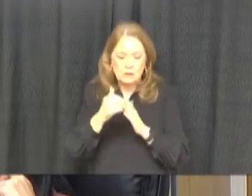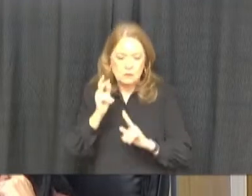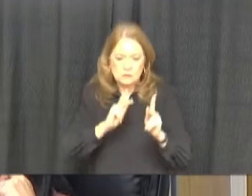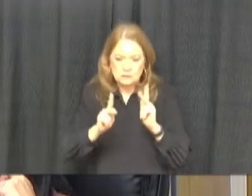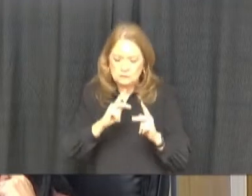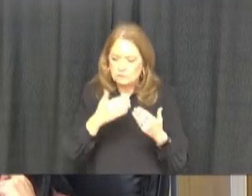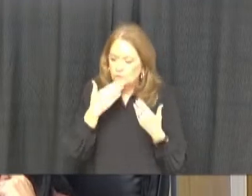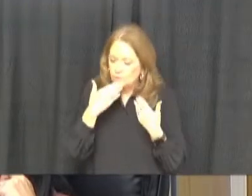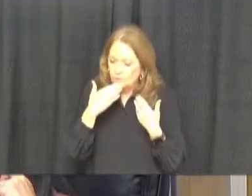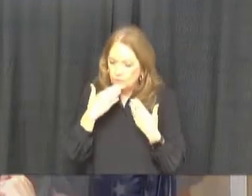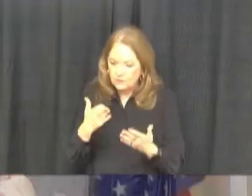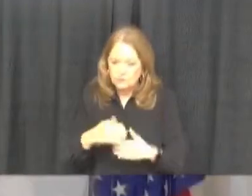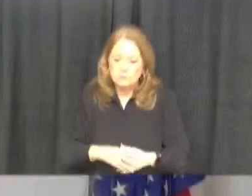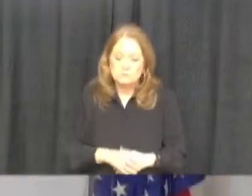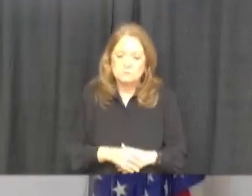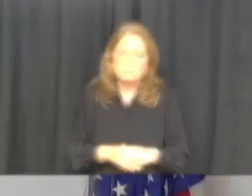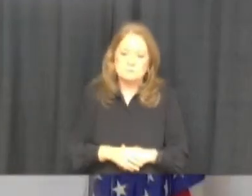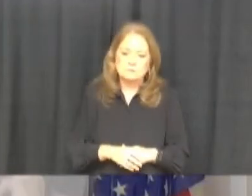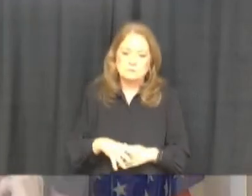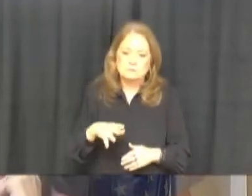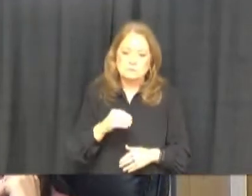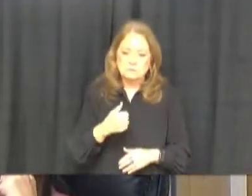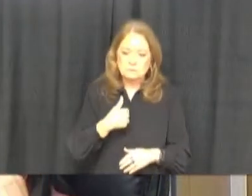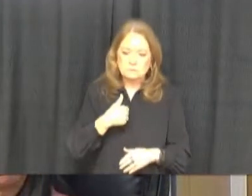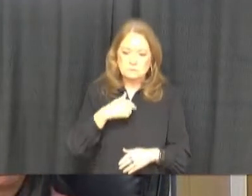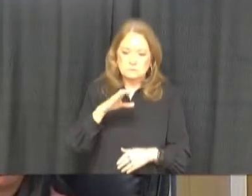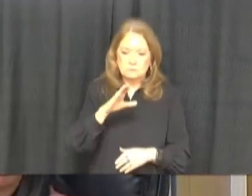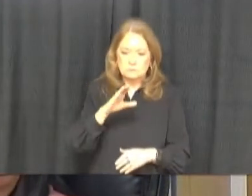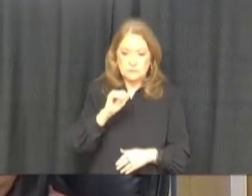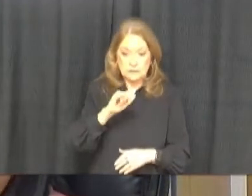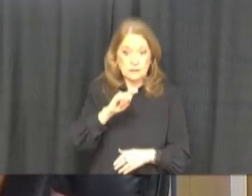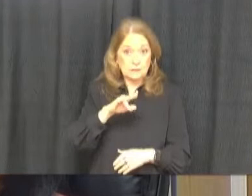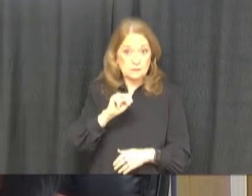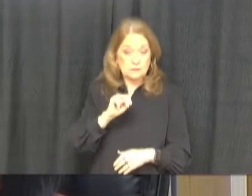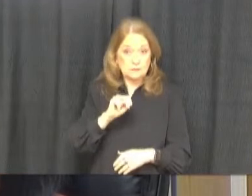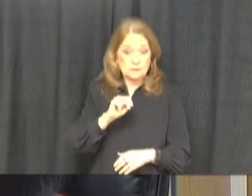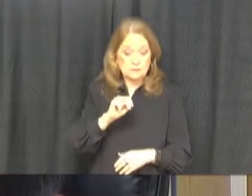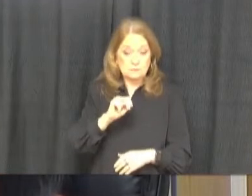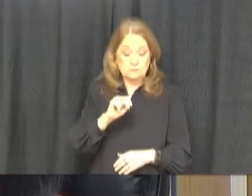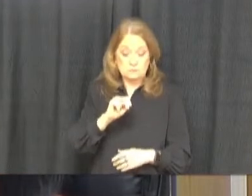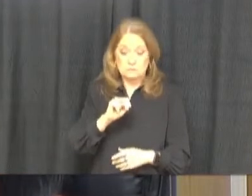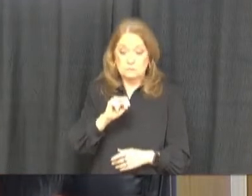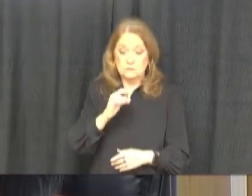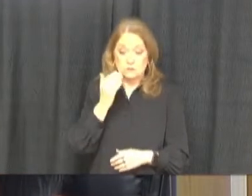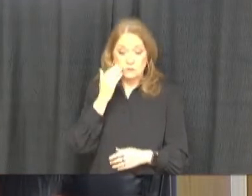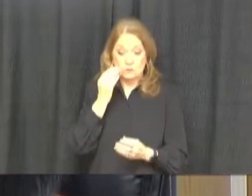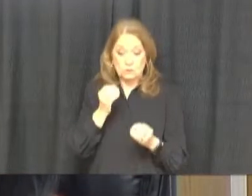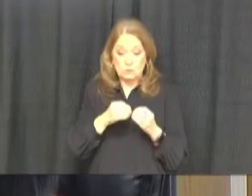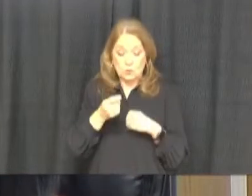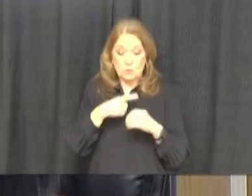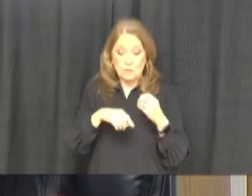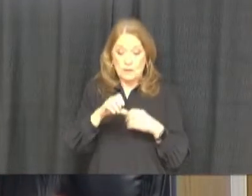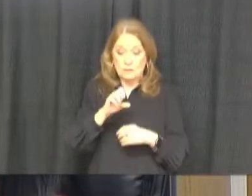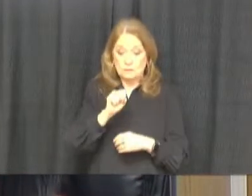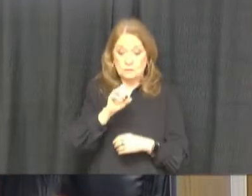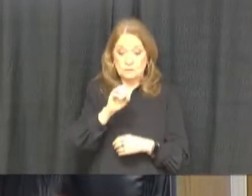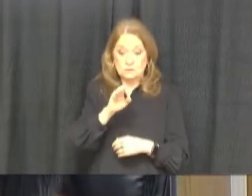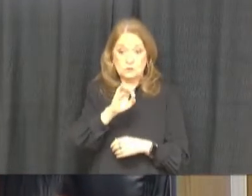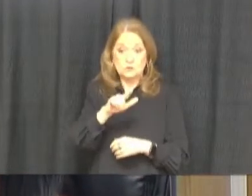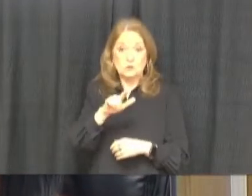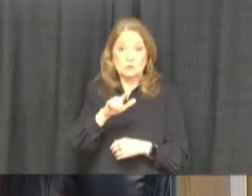you. And me being a citizen from here, I know more about the social